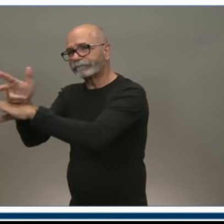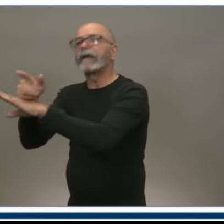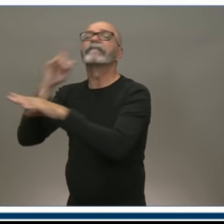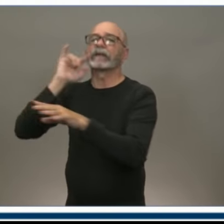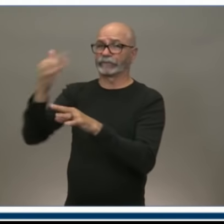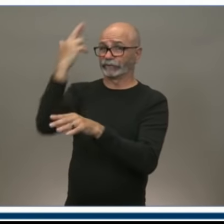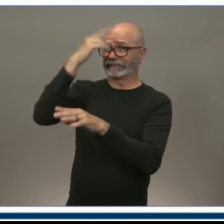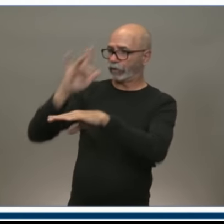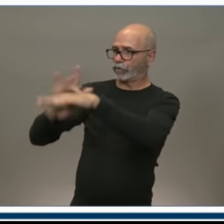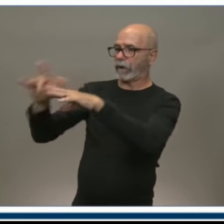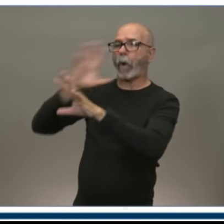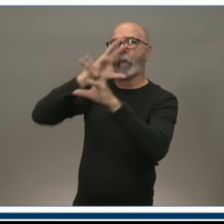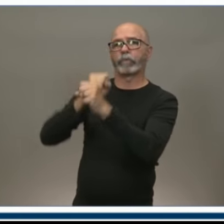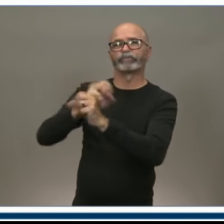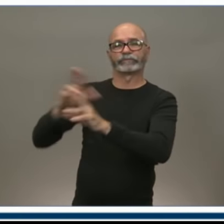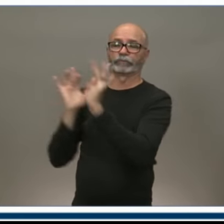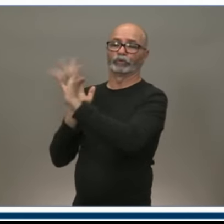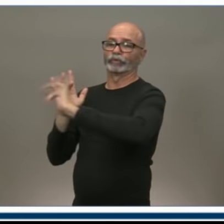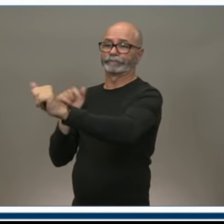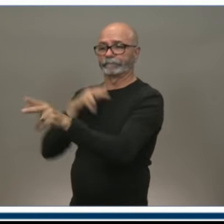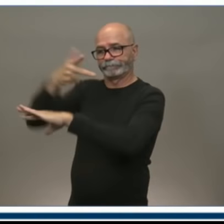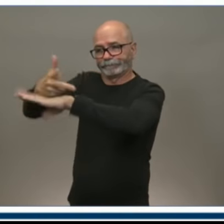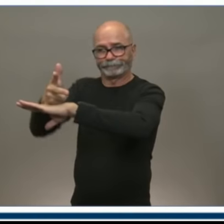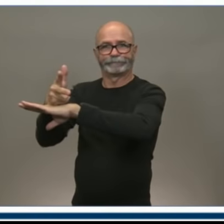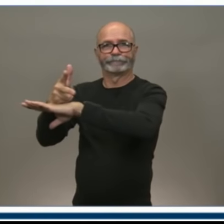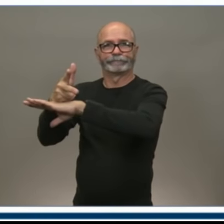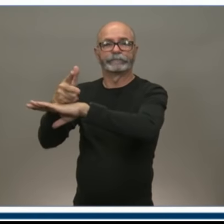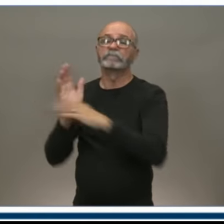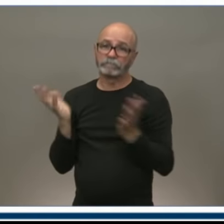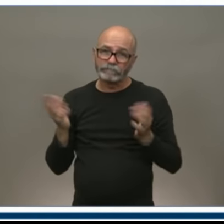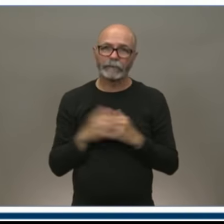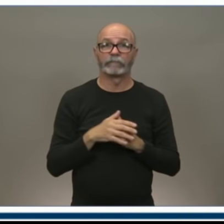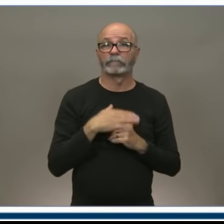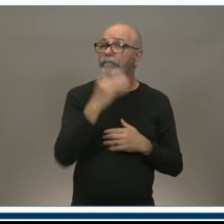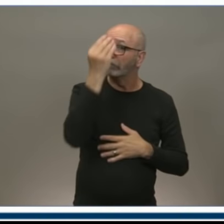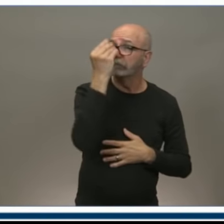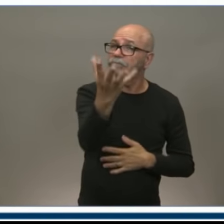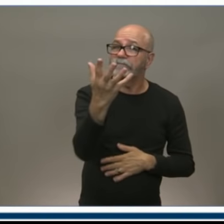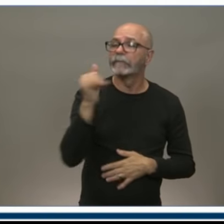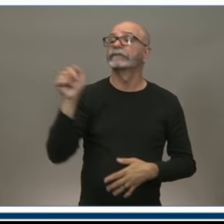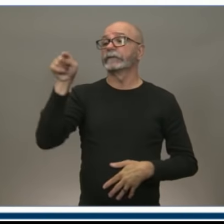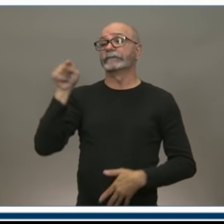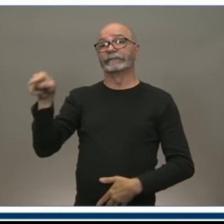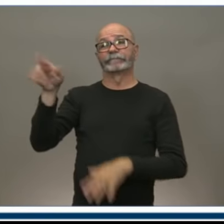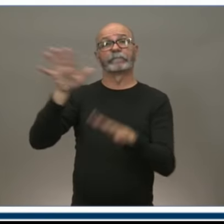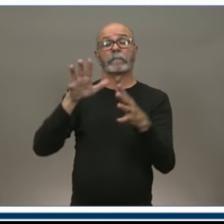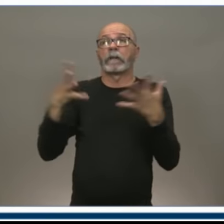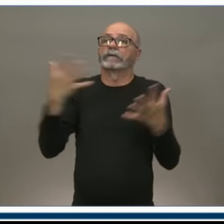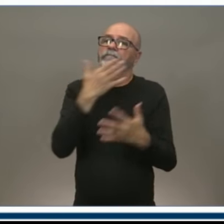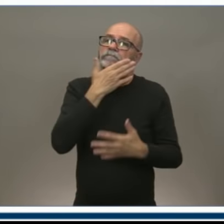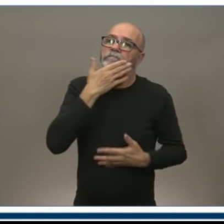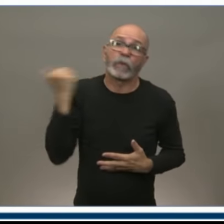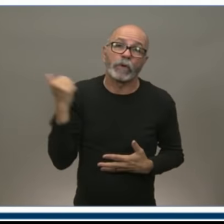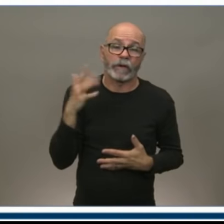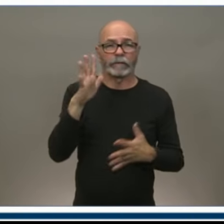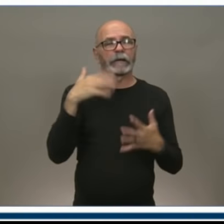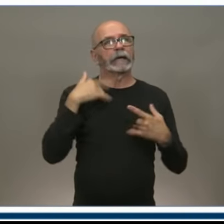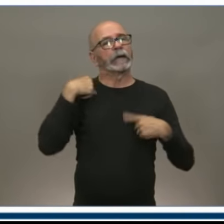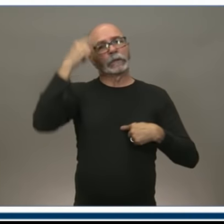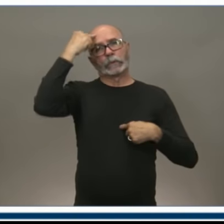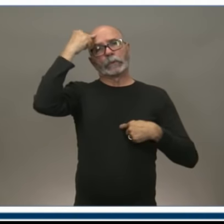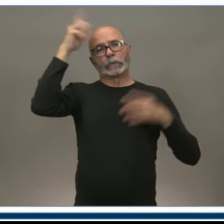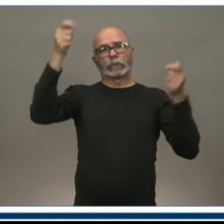And I've said it to many people this morning, I'll say it here publicly, it's much better in my mind to have some put plans